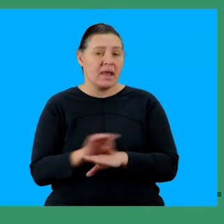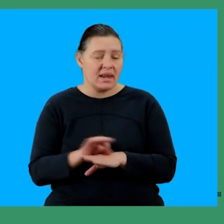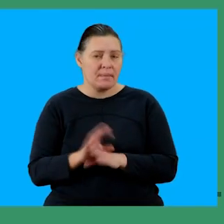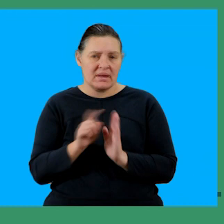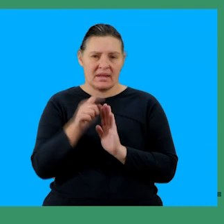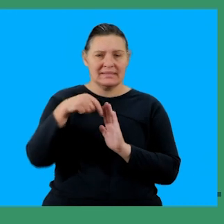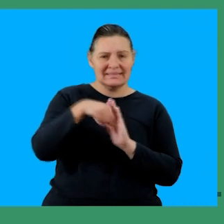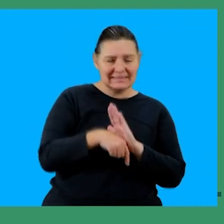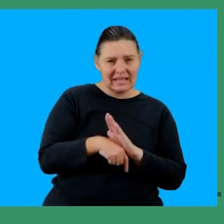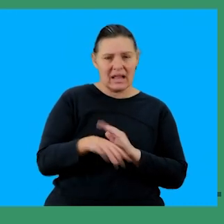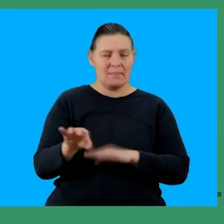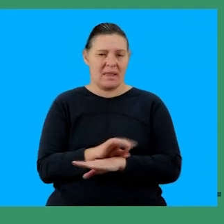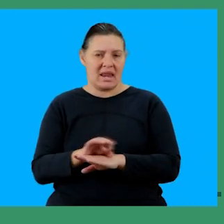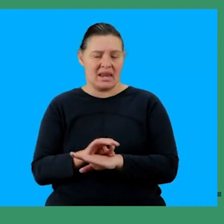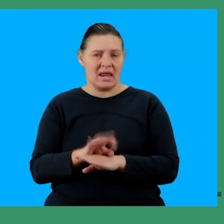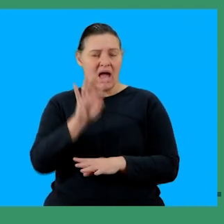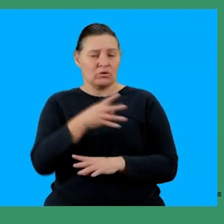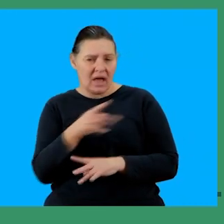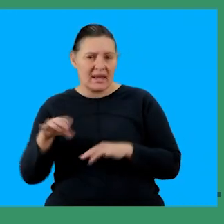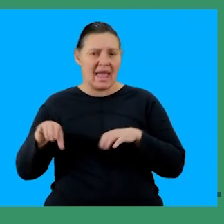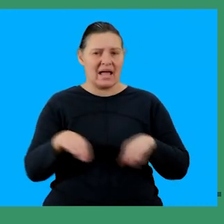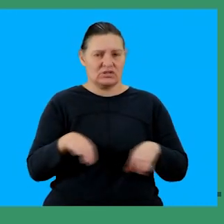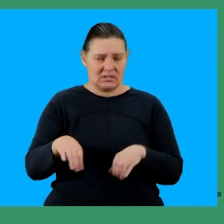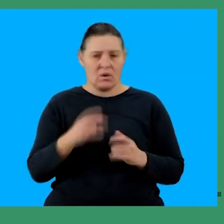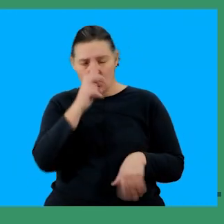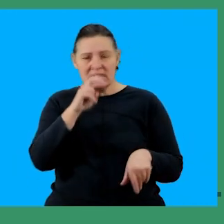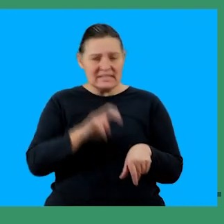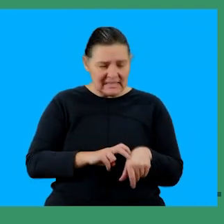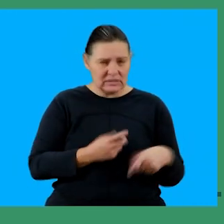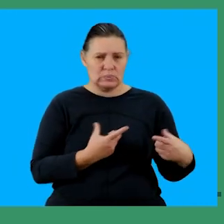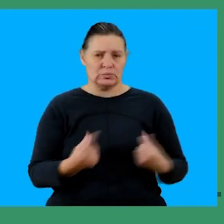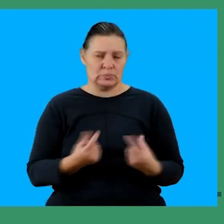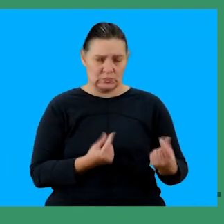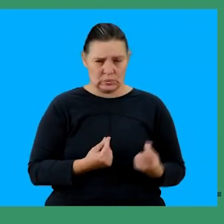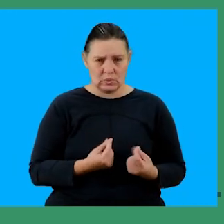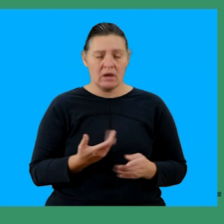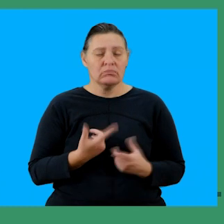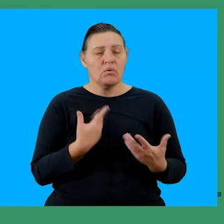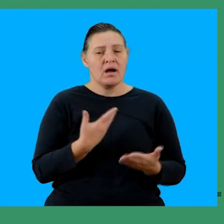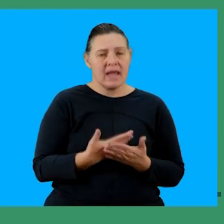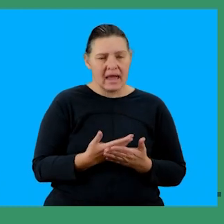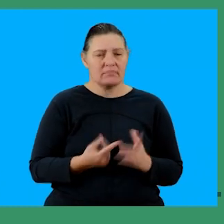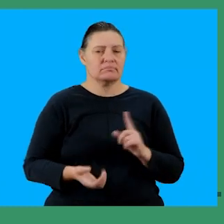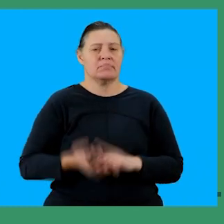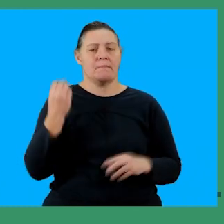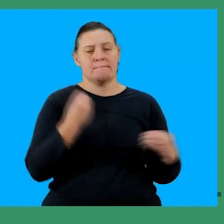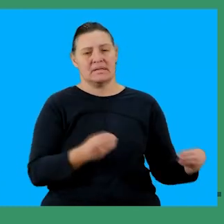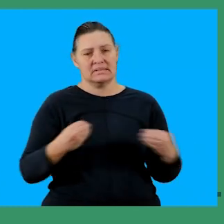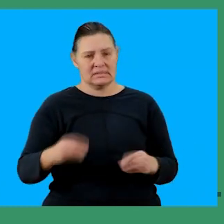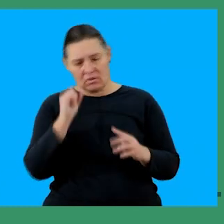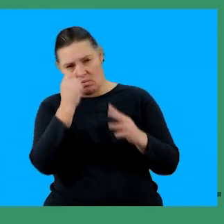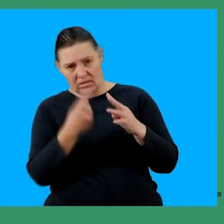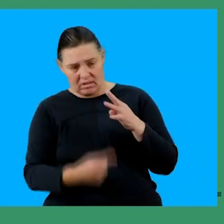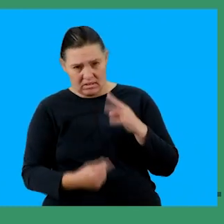An action plan is a detailed plan that outlines the actions that need to be executed or done in order to reach